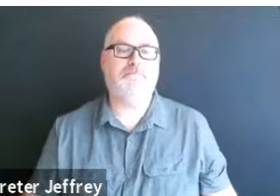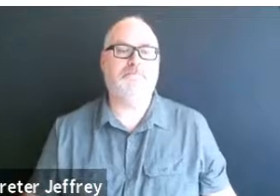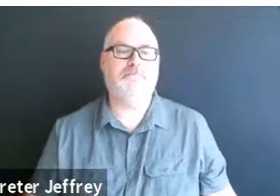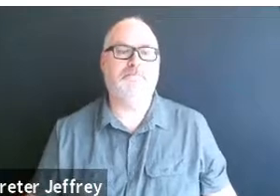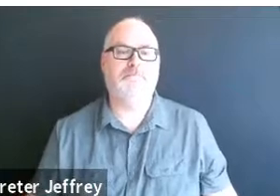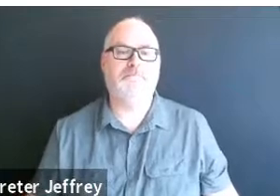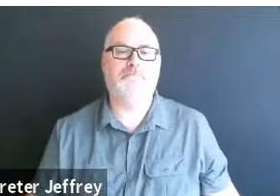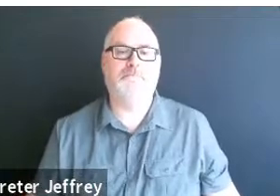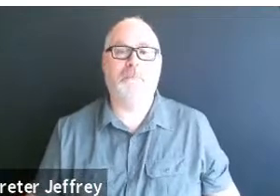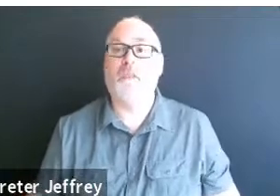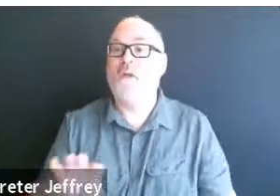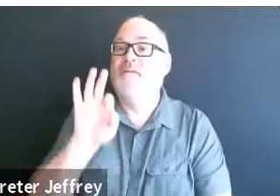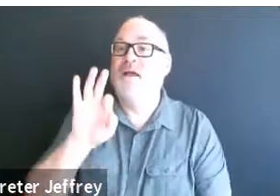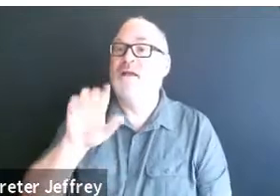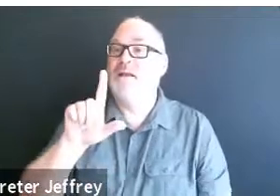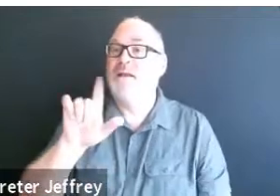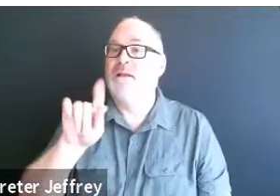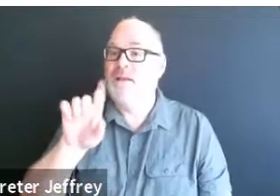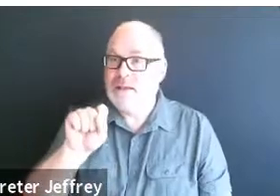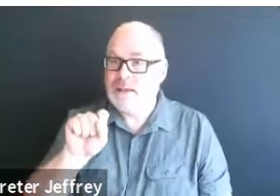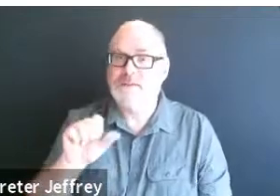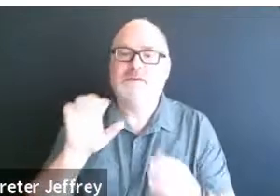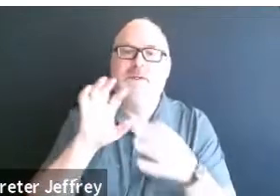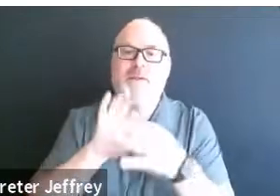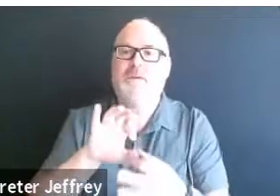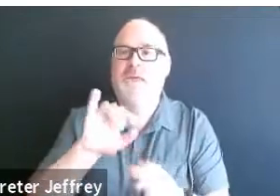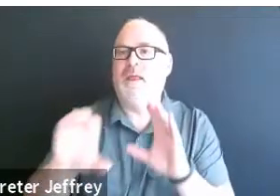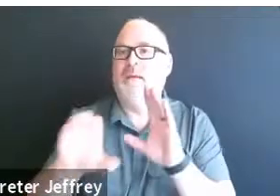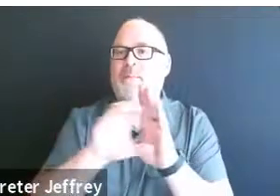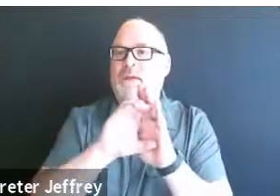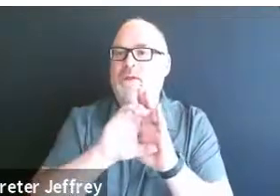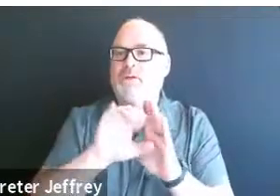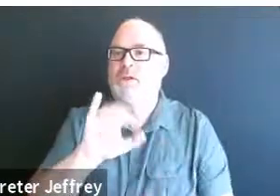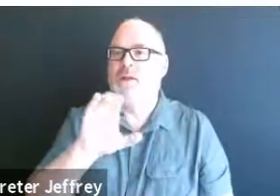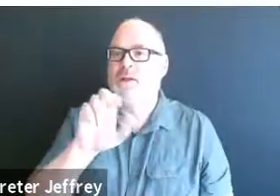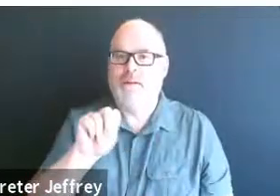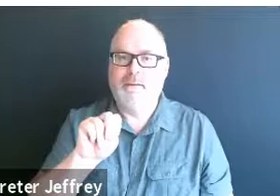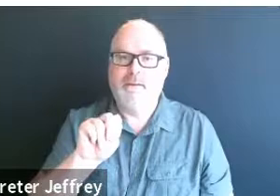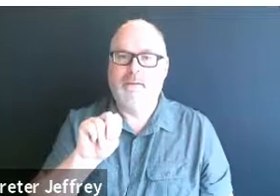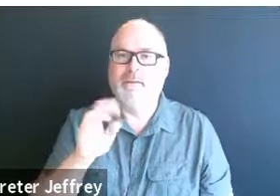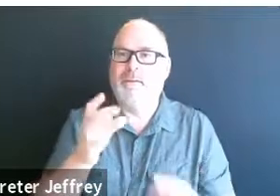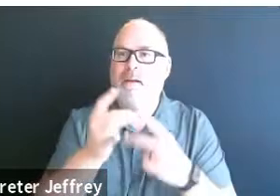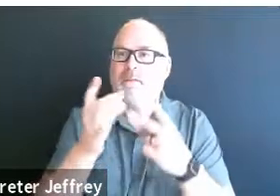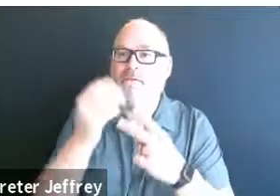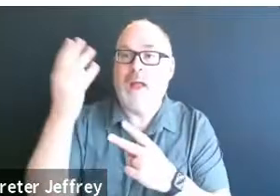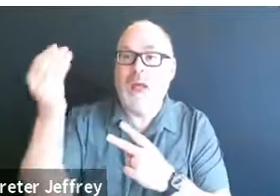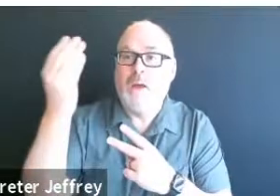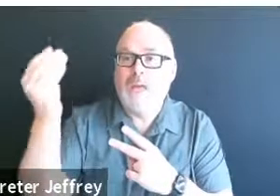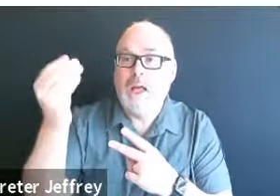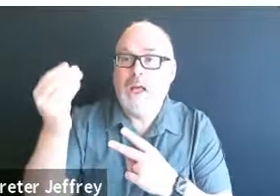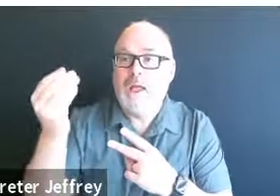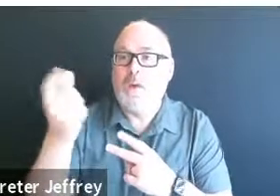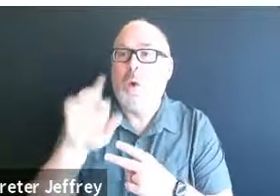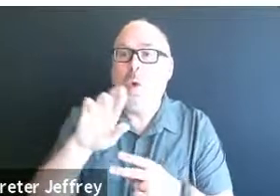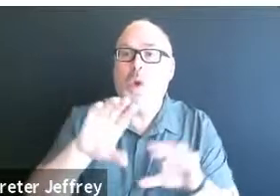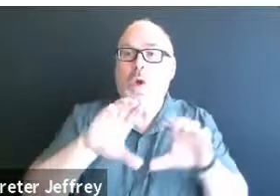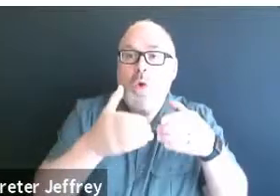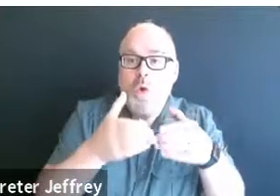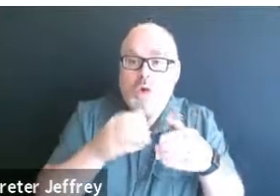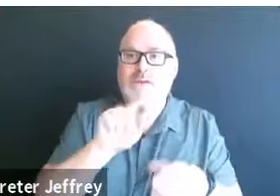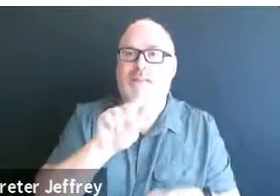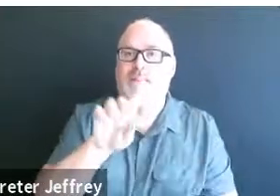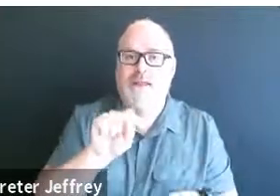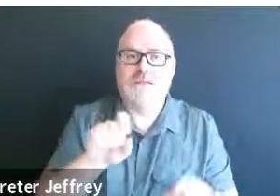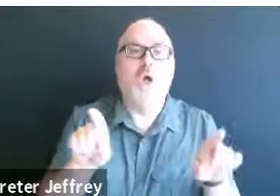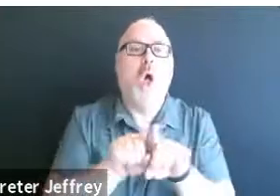You can find links by this link icon here. You have the option for external links or course links, and you can also find the